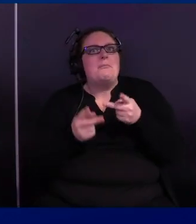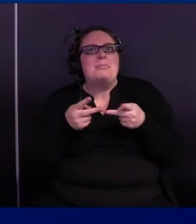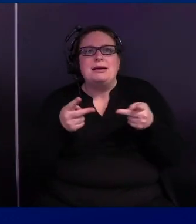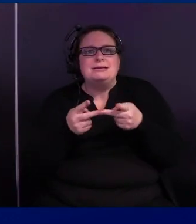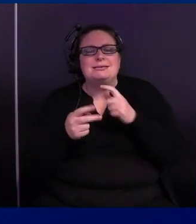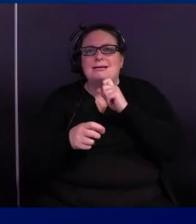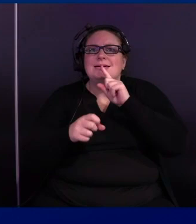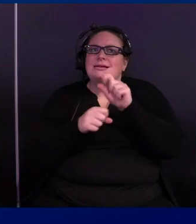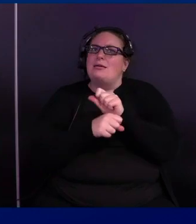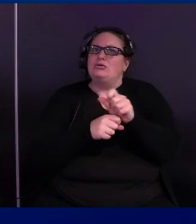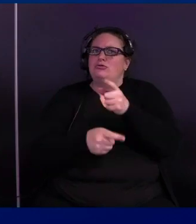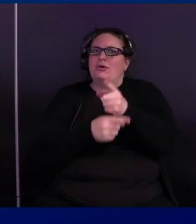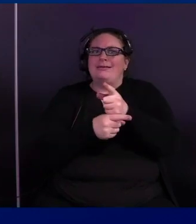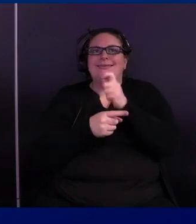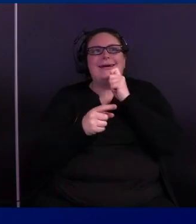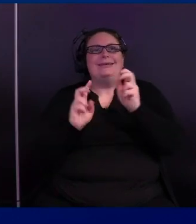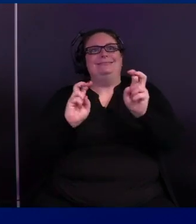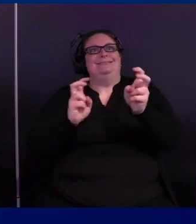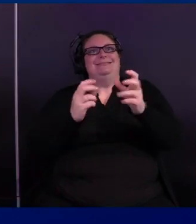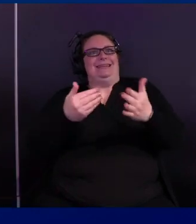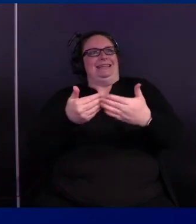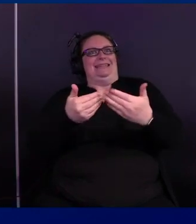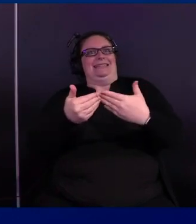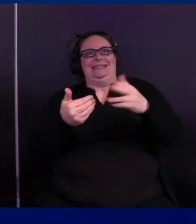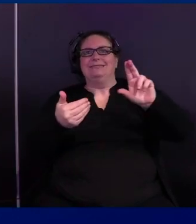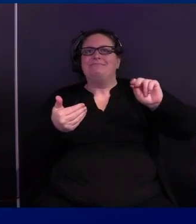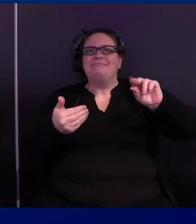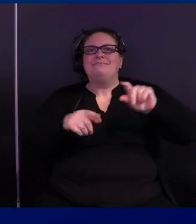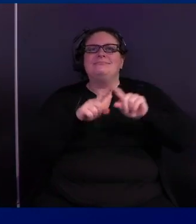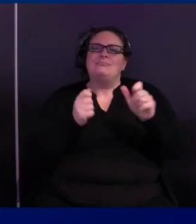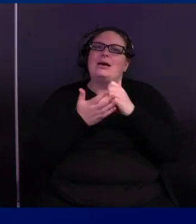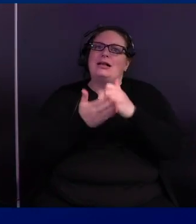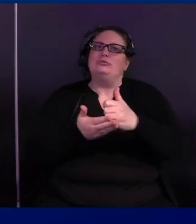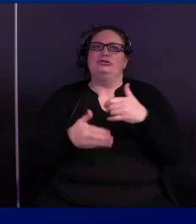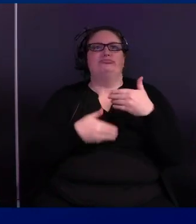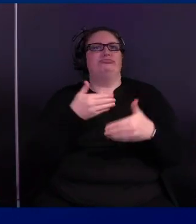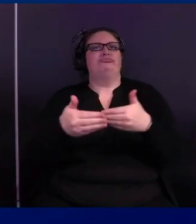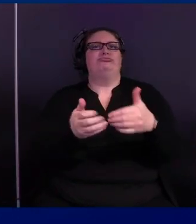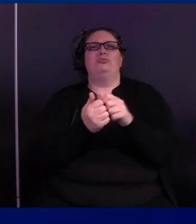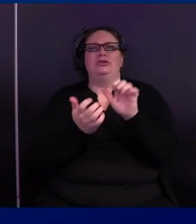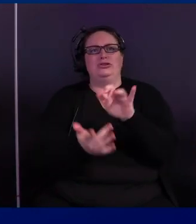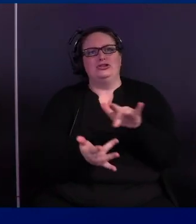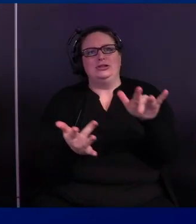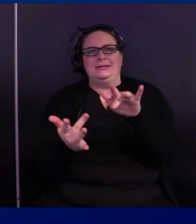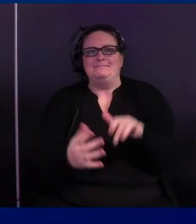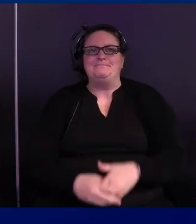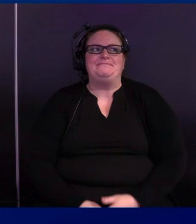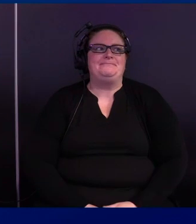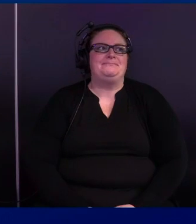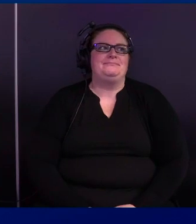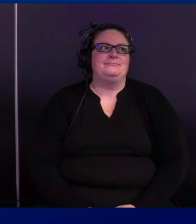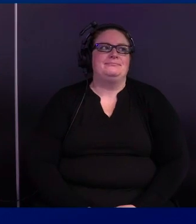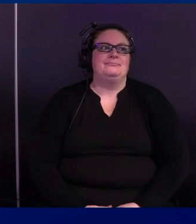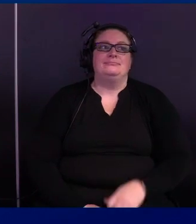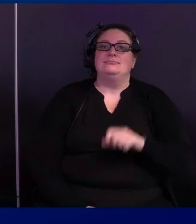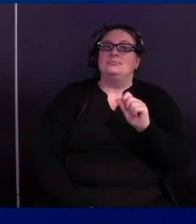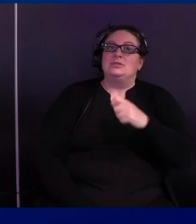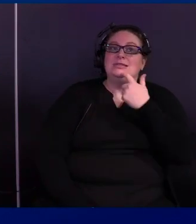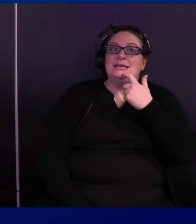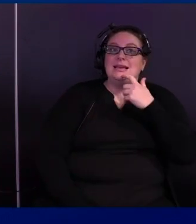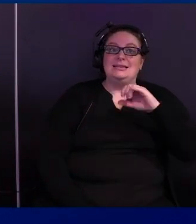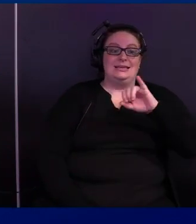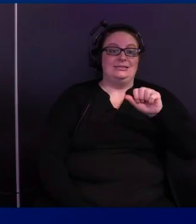right. It's not necessarily easy, but it helps you move along in the journey. Yeah. So we could say that Jasmine's